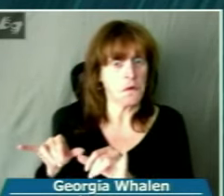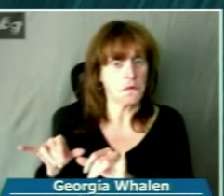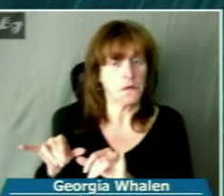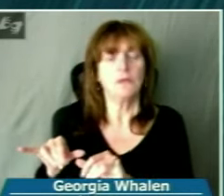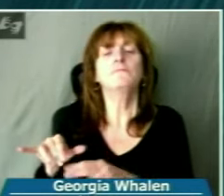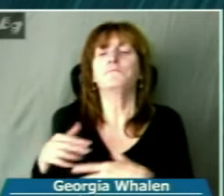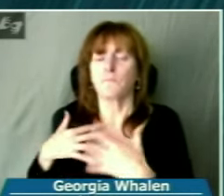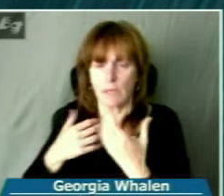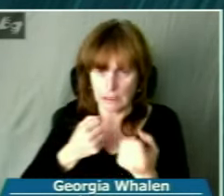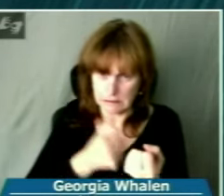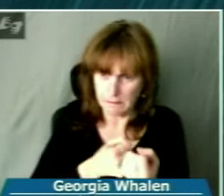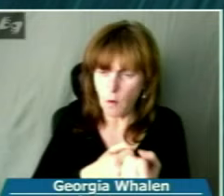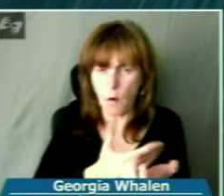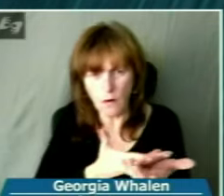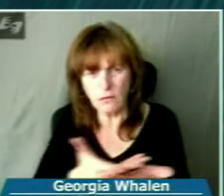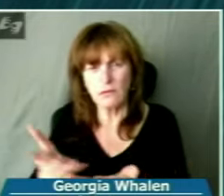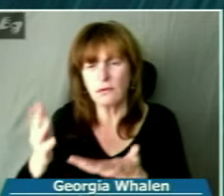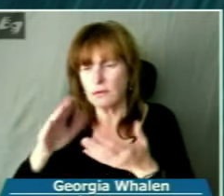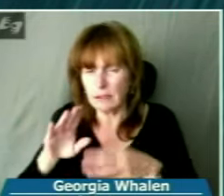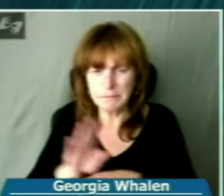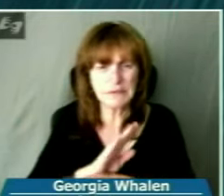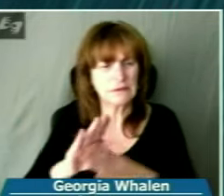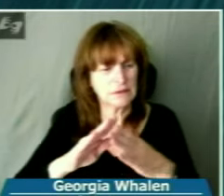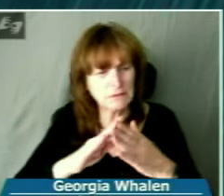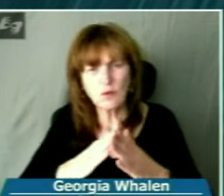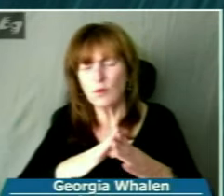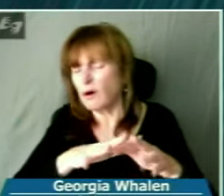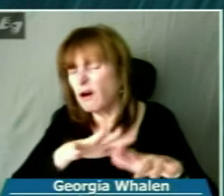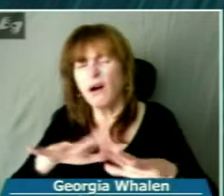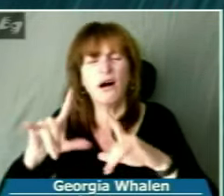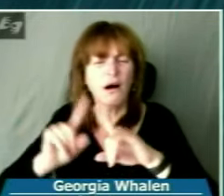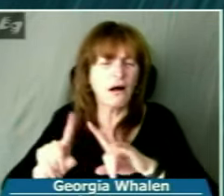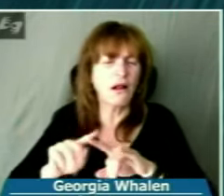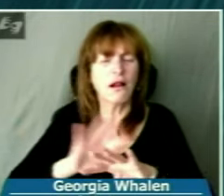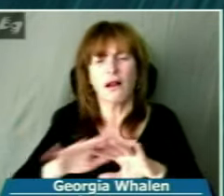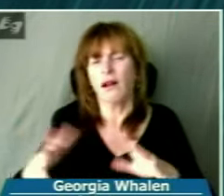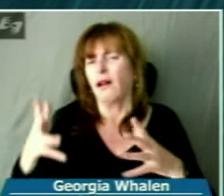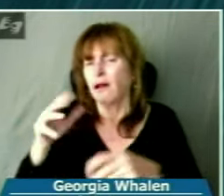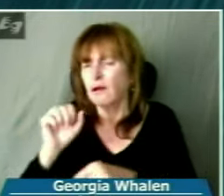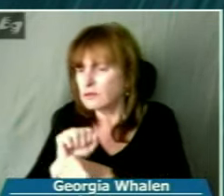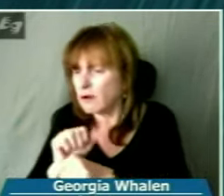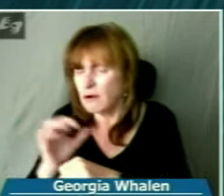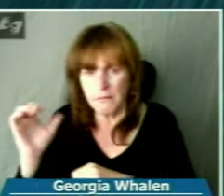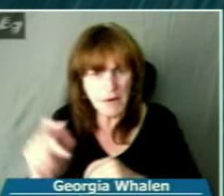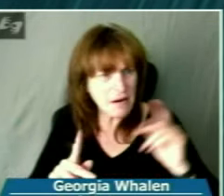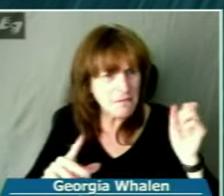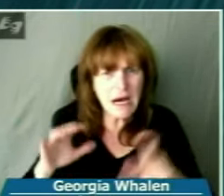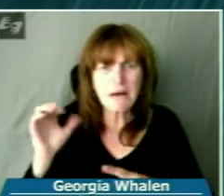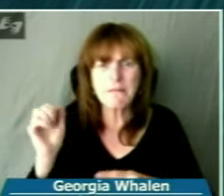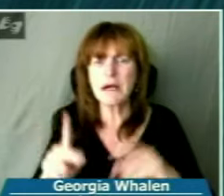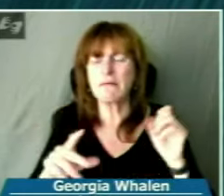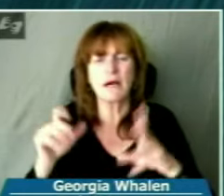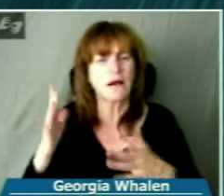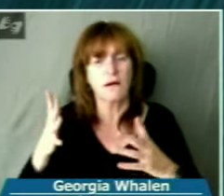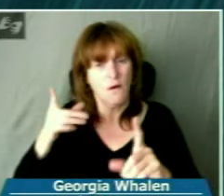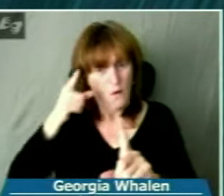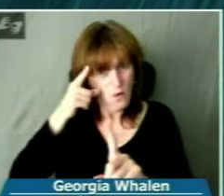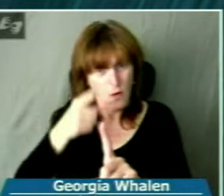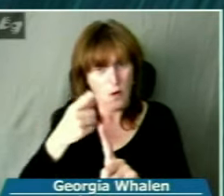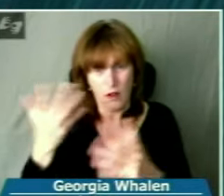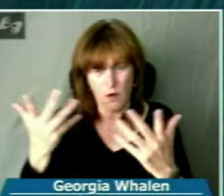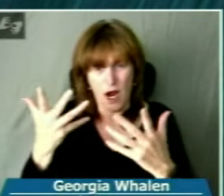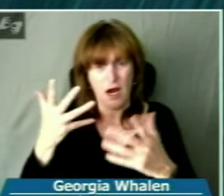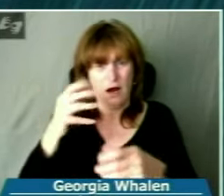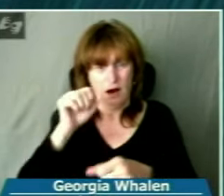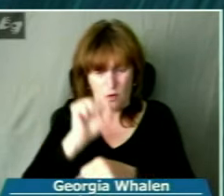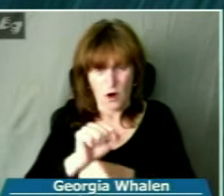of reestablish themselves in terms of providing employment and opportunity in our community. So it's all about future employment, all about getting those businesses up and